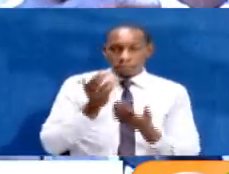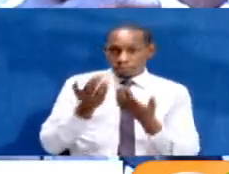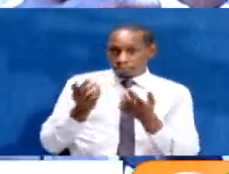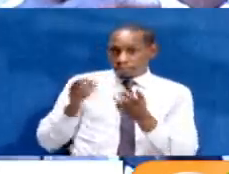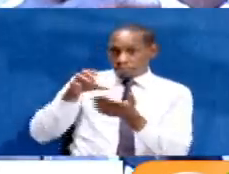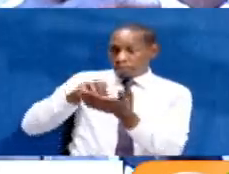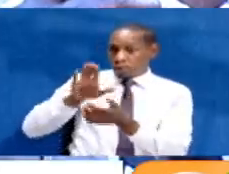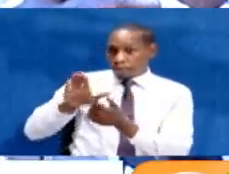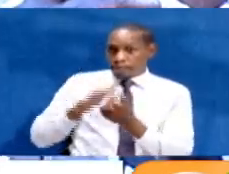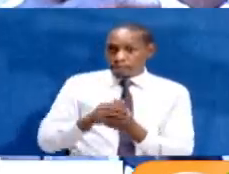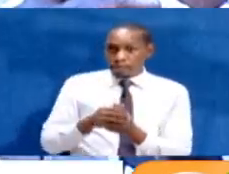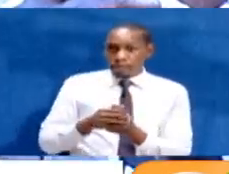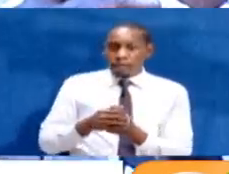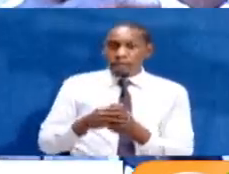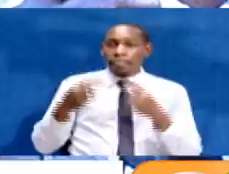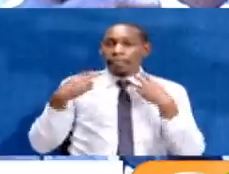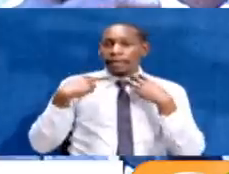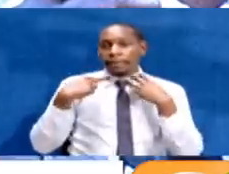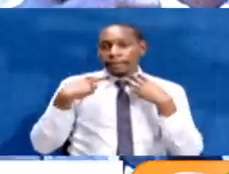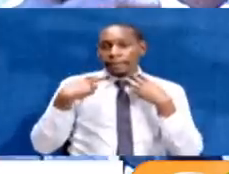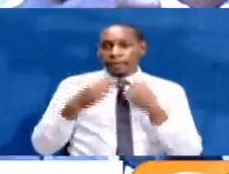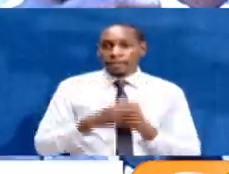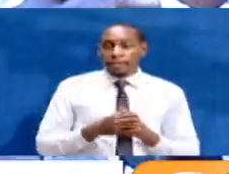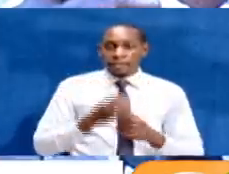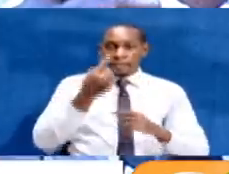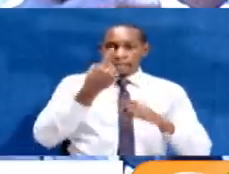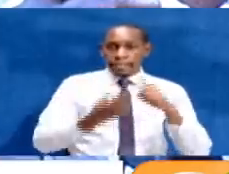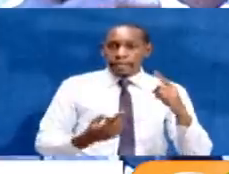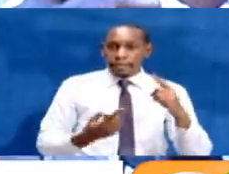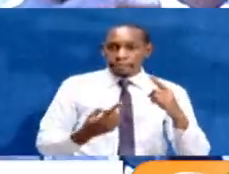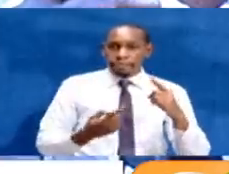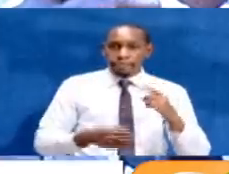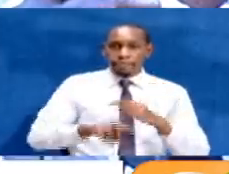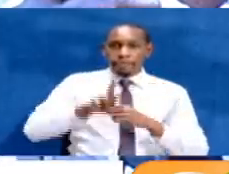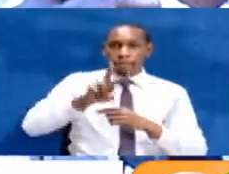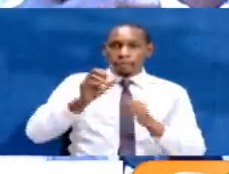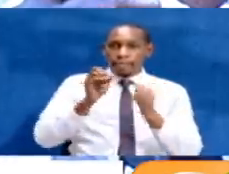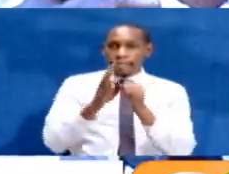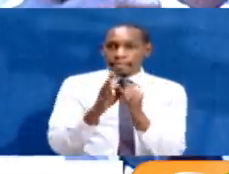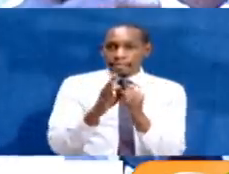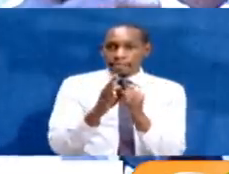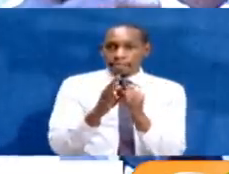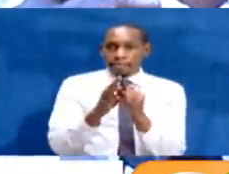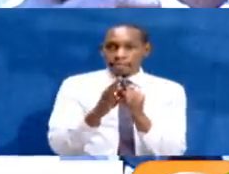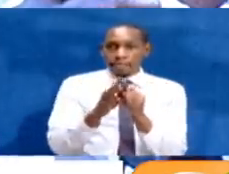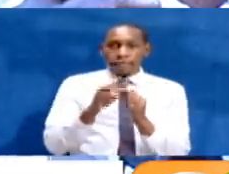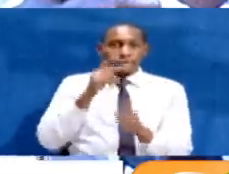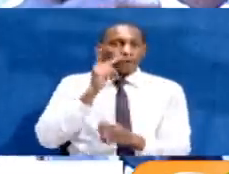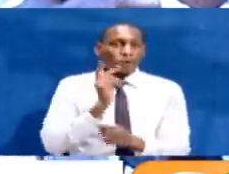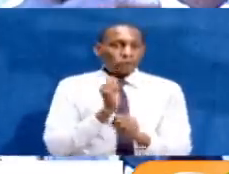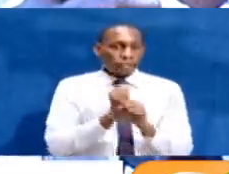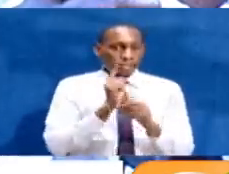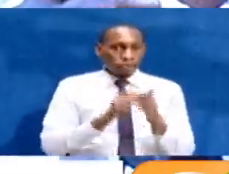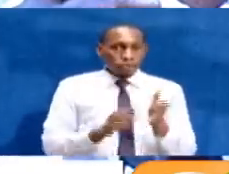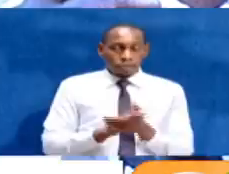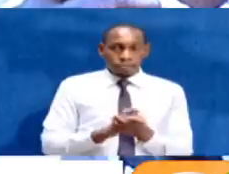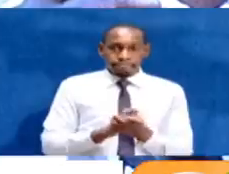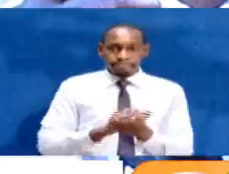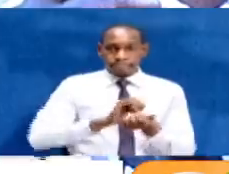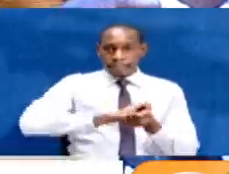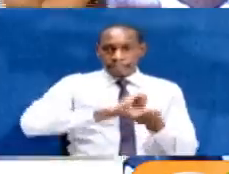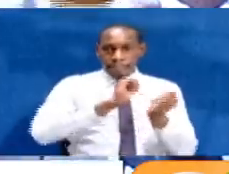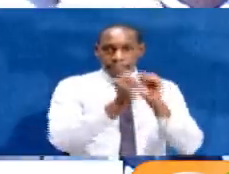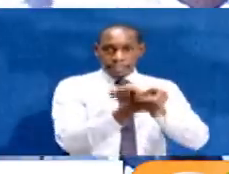himself in a very difficult situation in 2013. What did he do? He